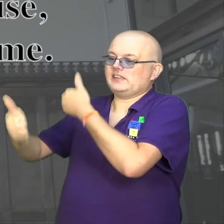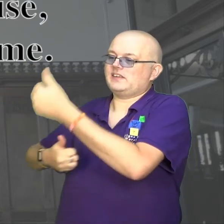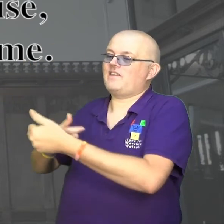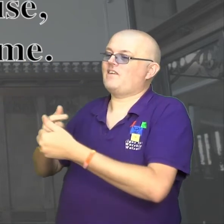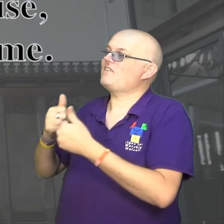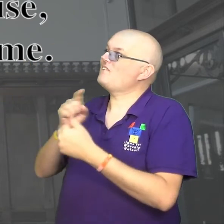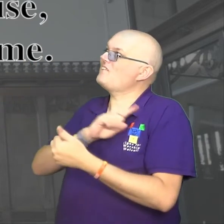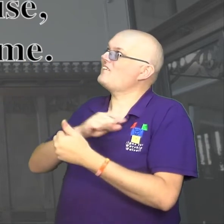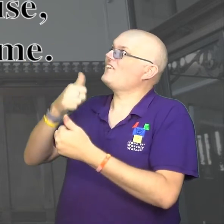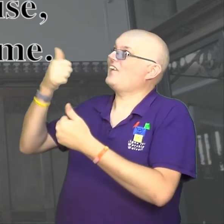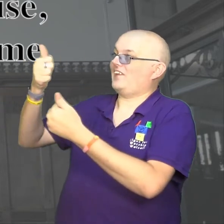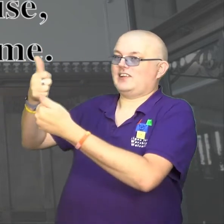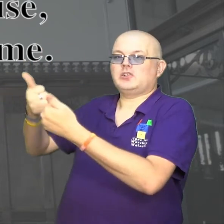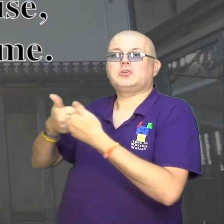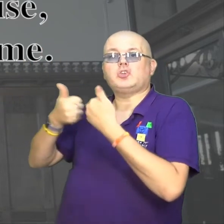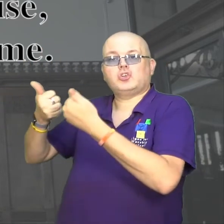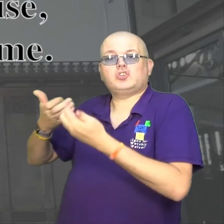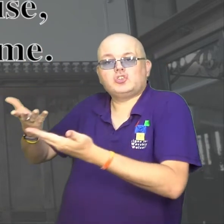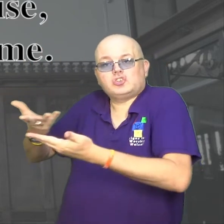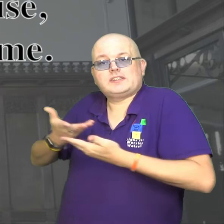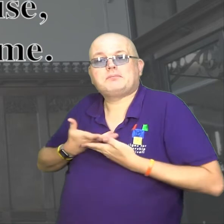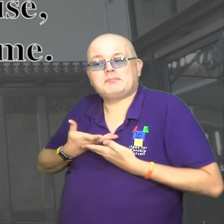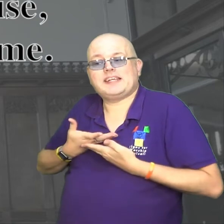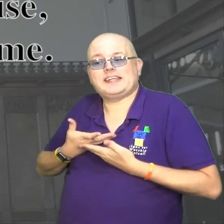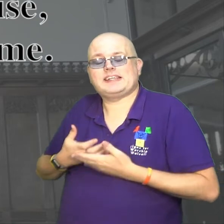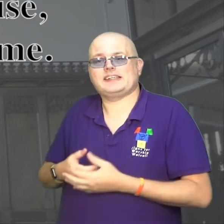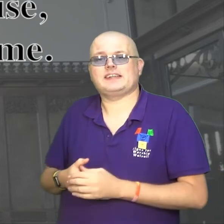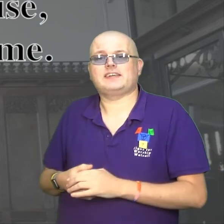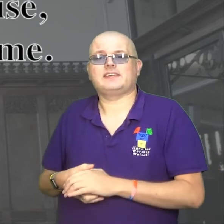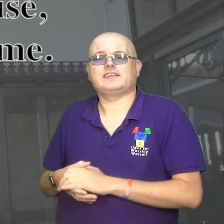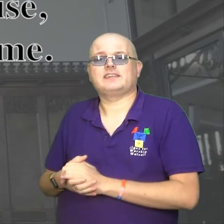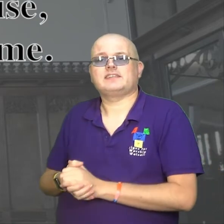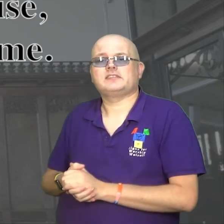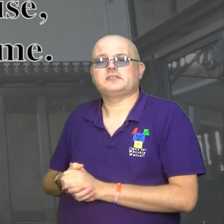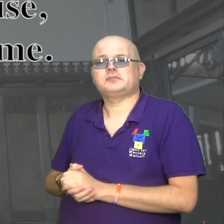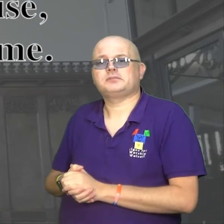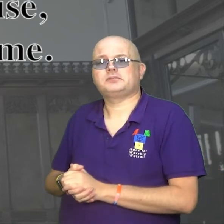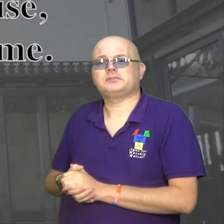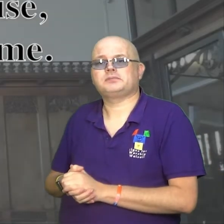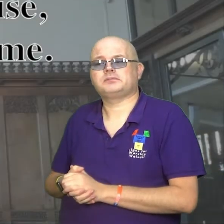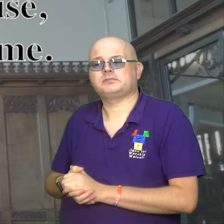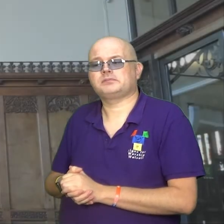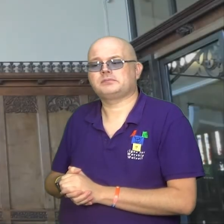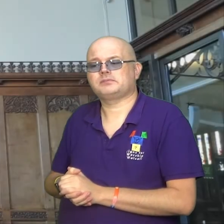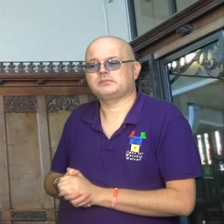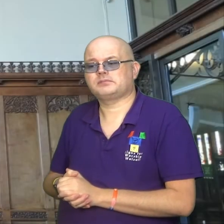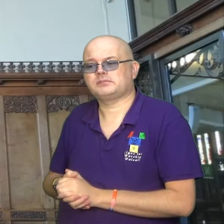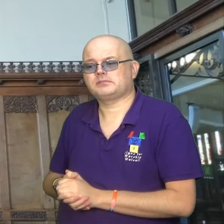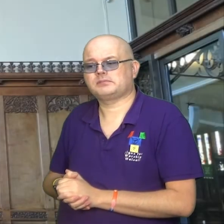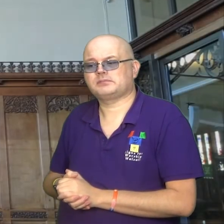the Lord's praise, for he has been good to me.